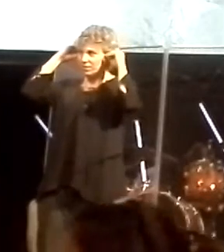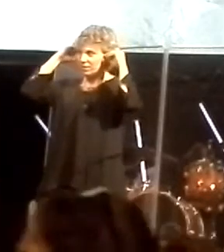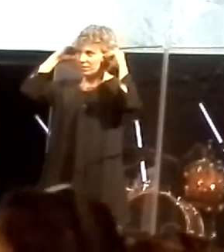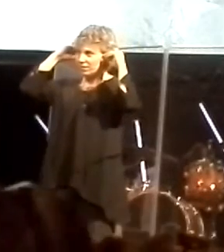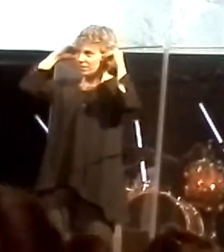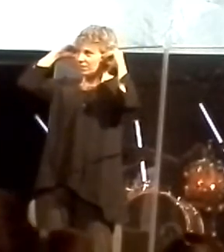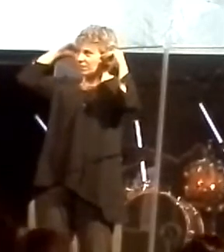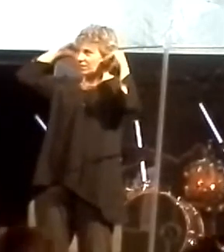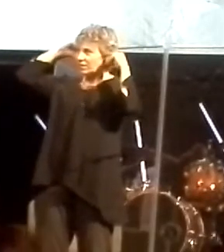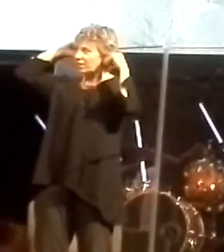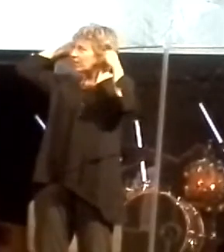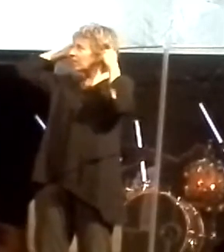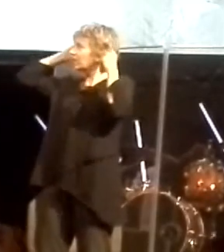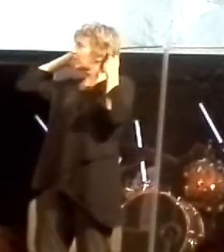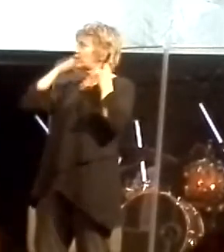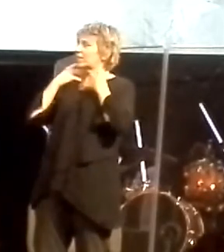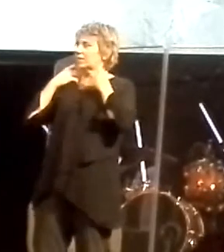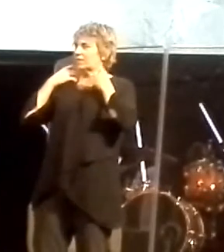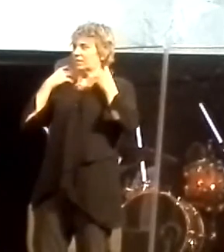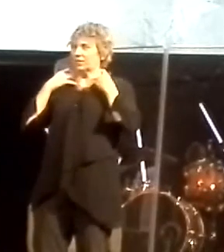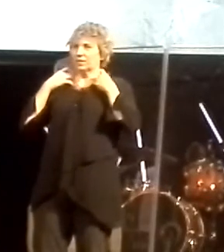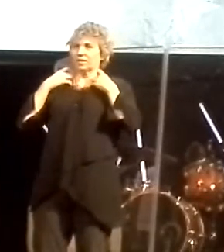till I played